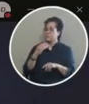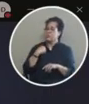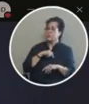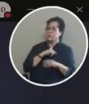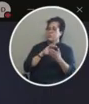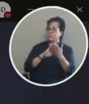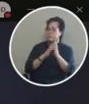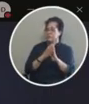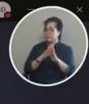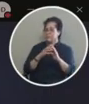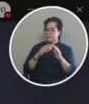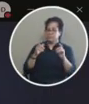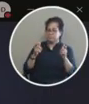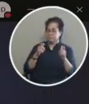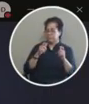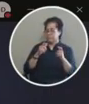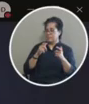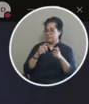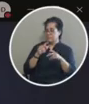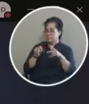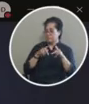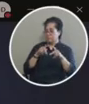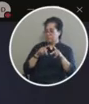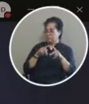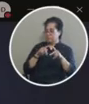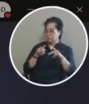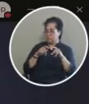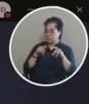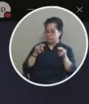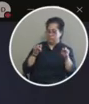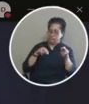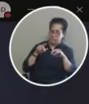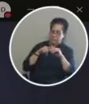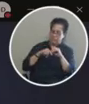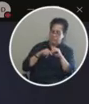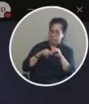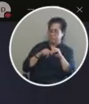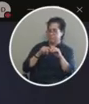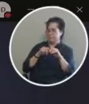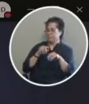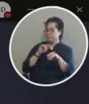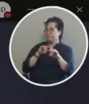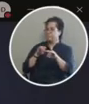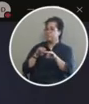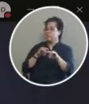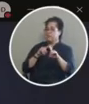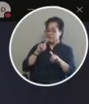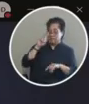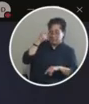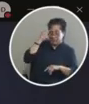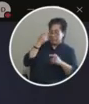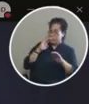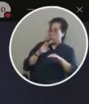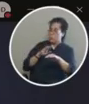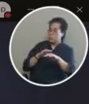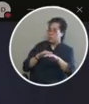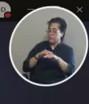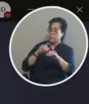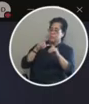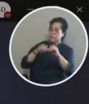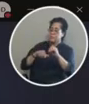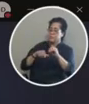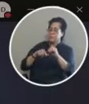the laughing stock of this nation by doing so, and our government was warned about